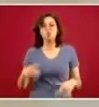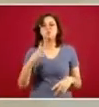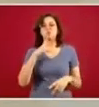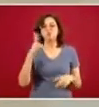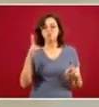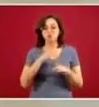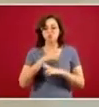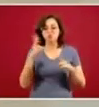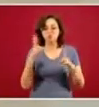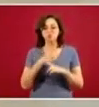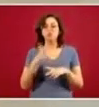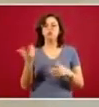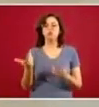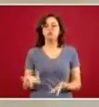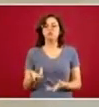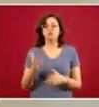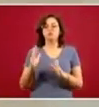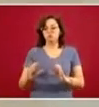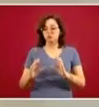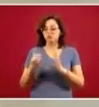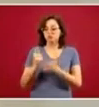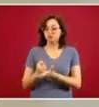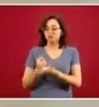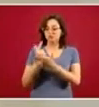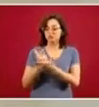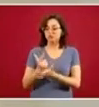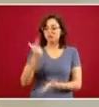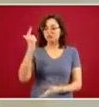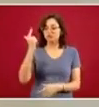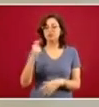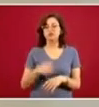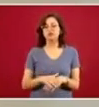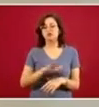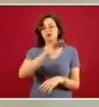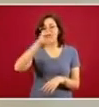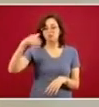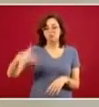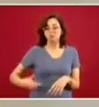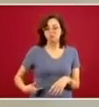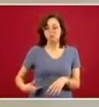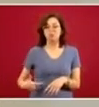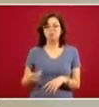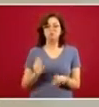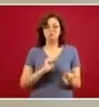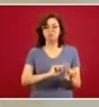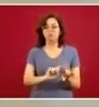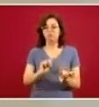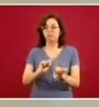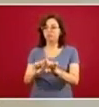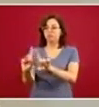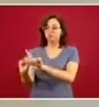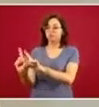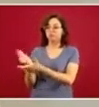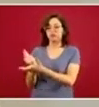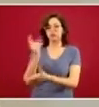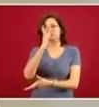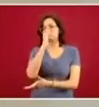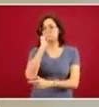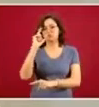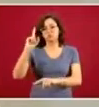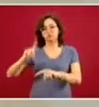logistics of the hospitals. For example, the oncology department, intensive care unit,